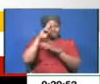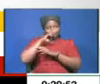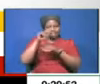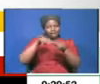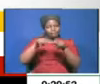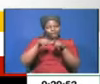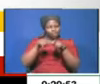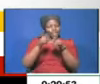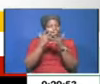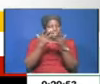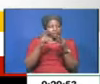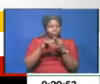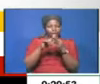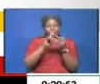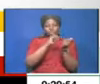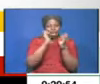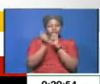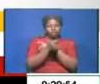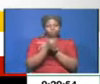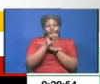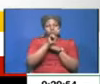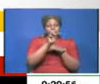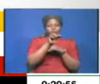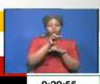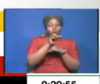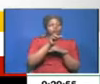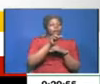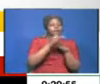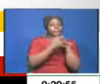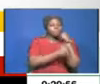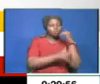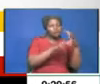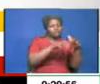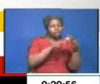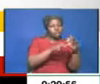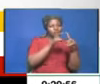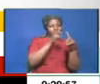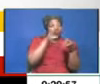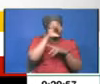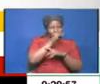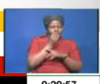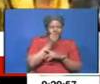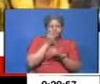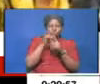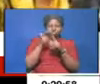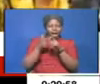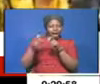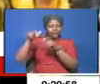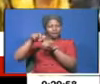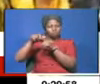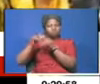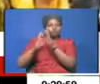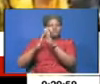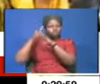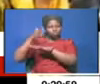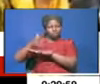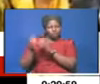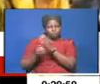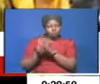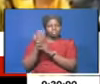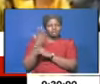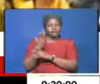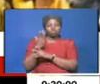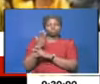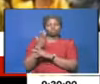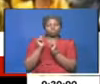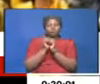to transform 2 million poor farmers from food deficit to surplus producers, among others. Agricultural